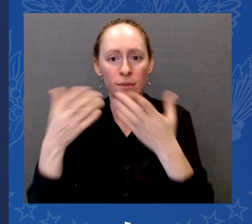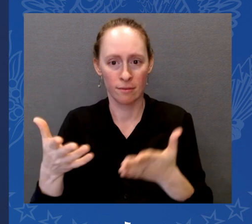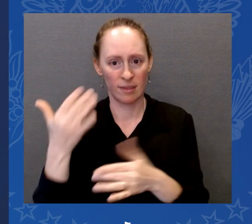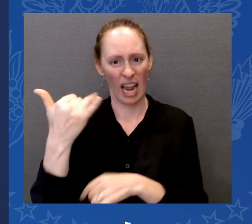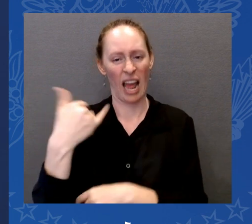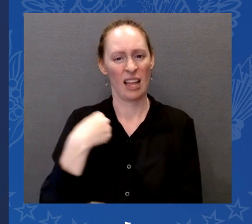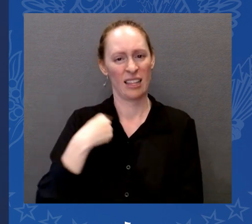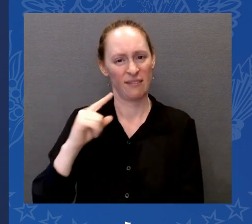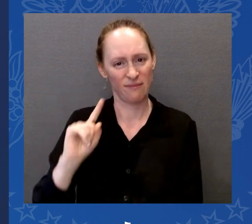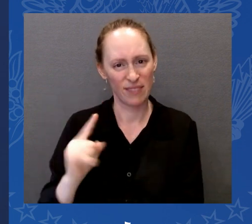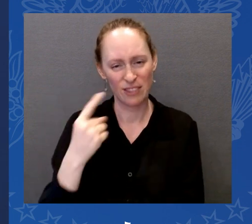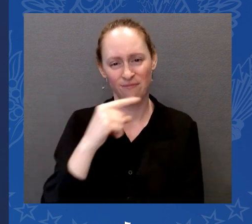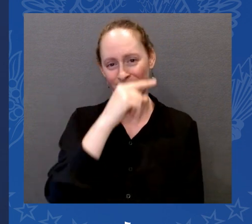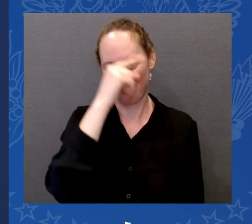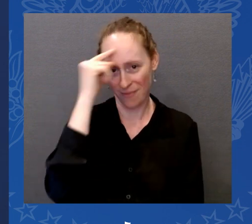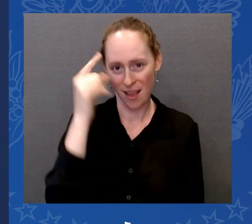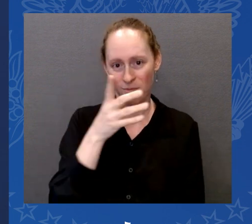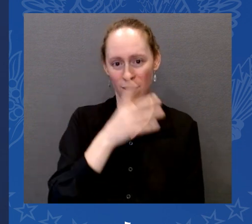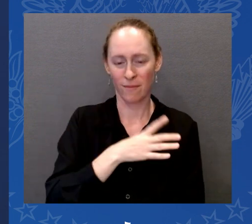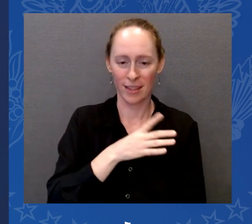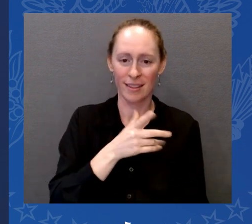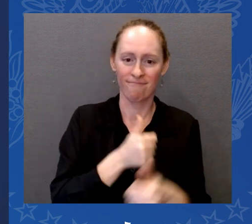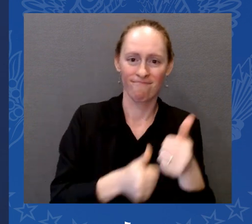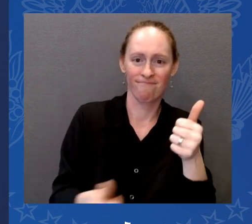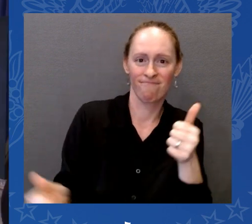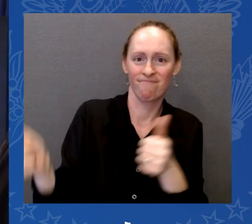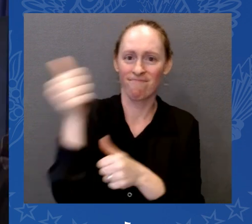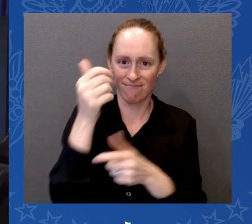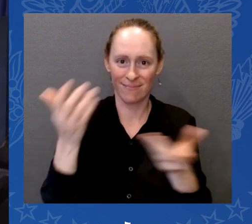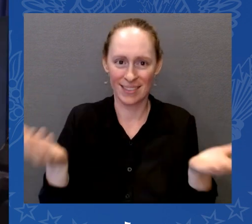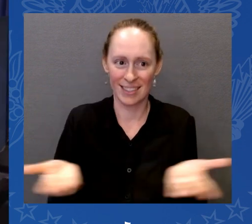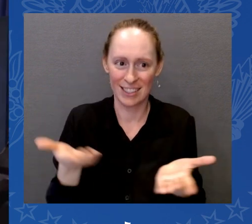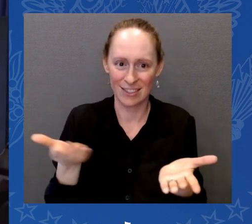electrician in the region.